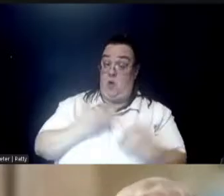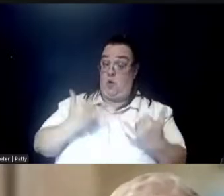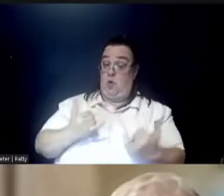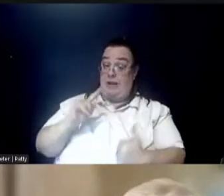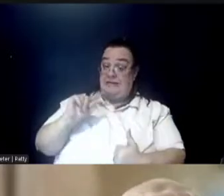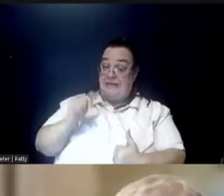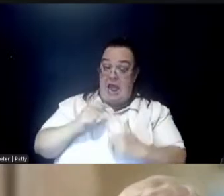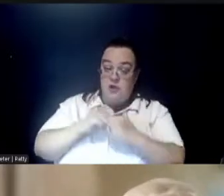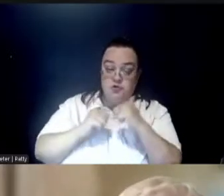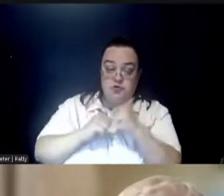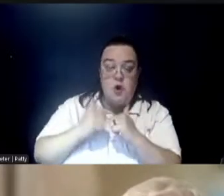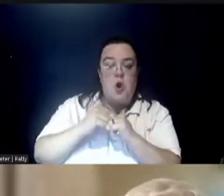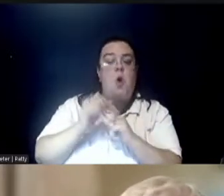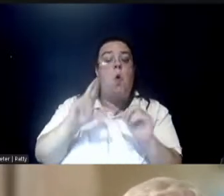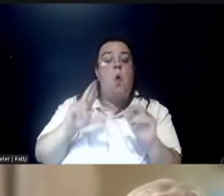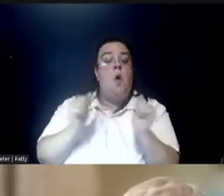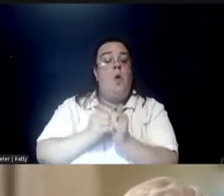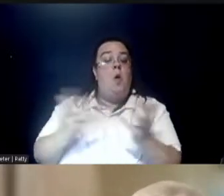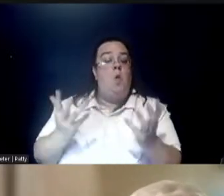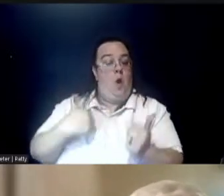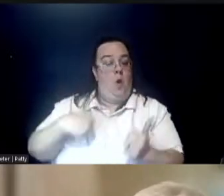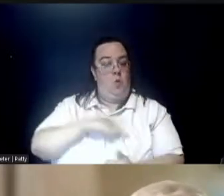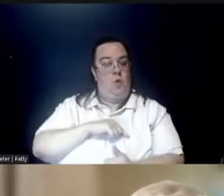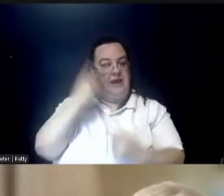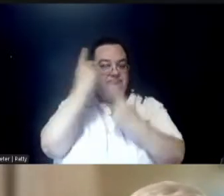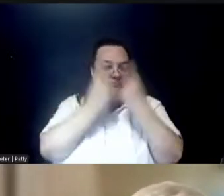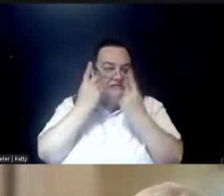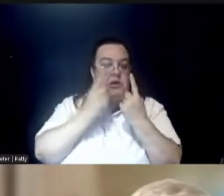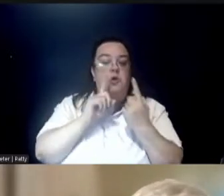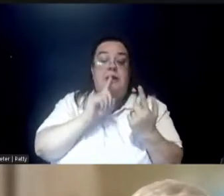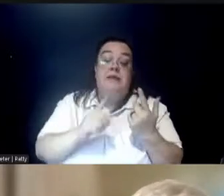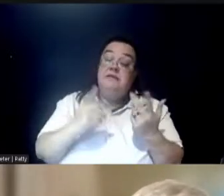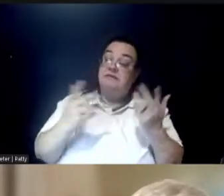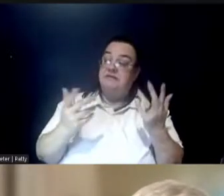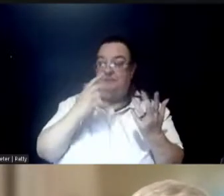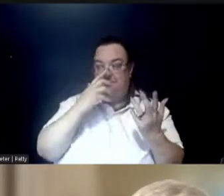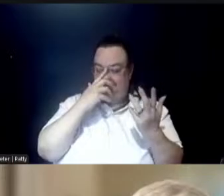what we consider to be a